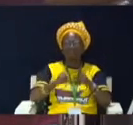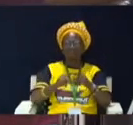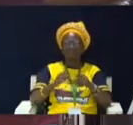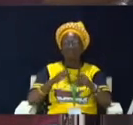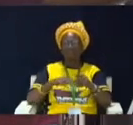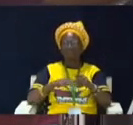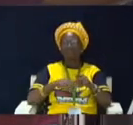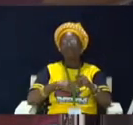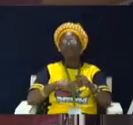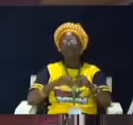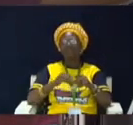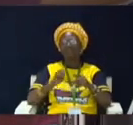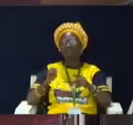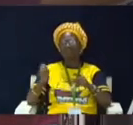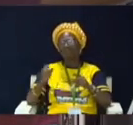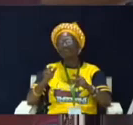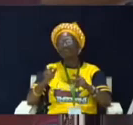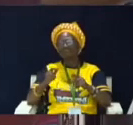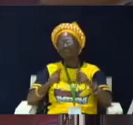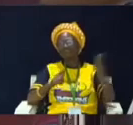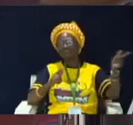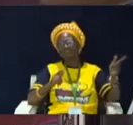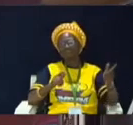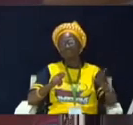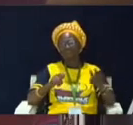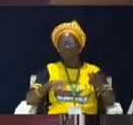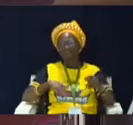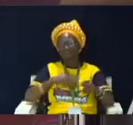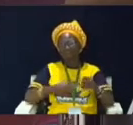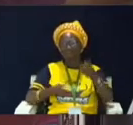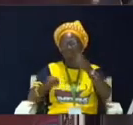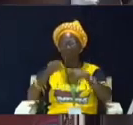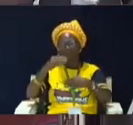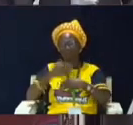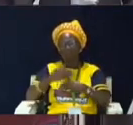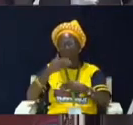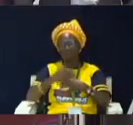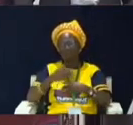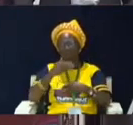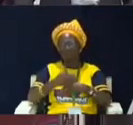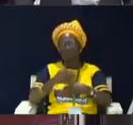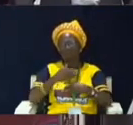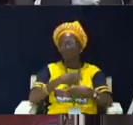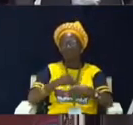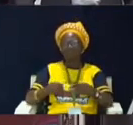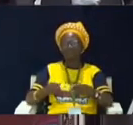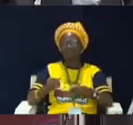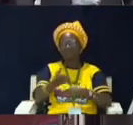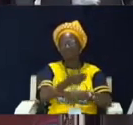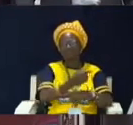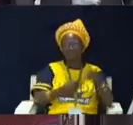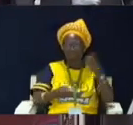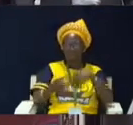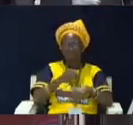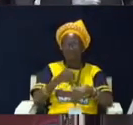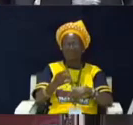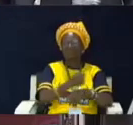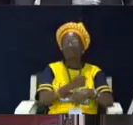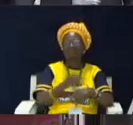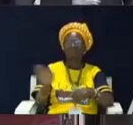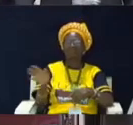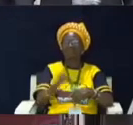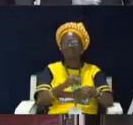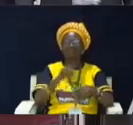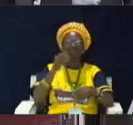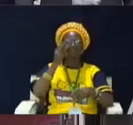So you probably come forward if you have not been served wine to come and take your wine. What about in the old auditorium?